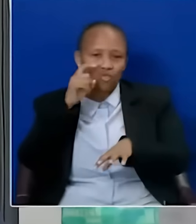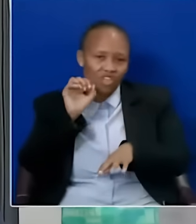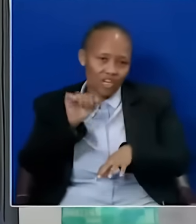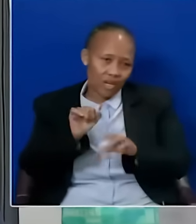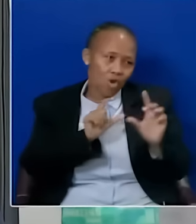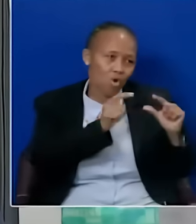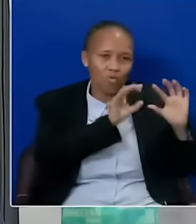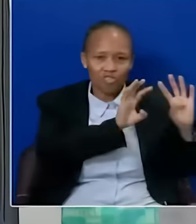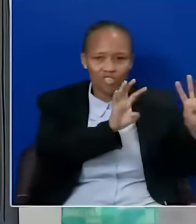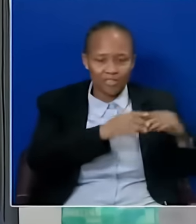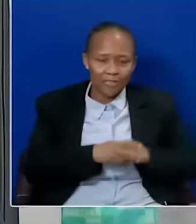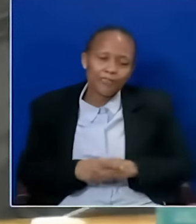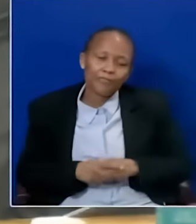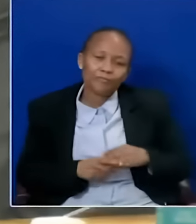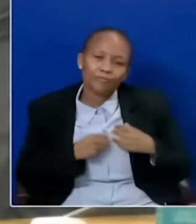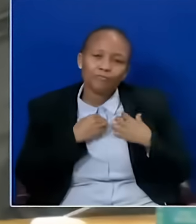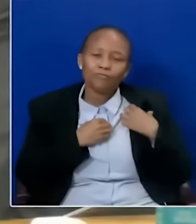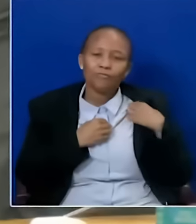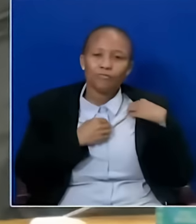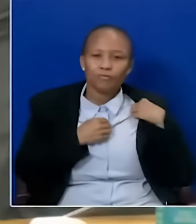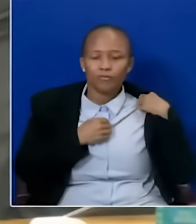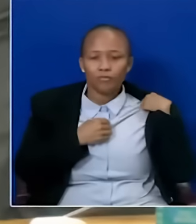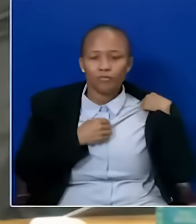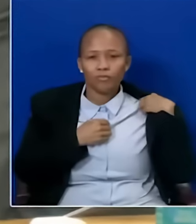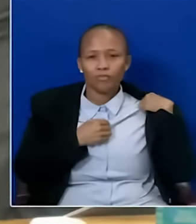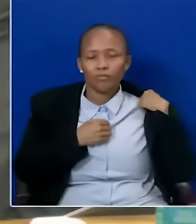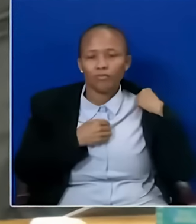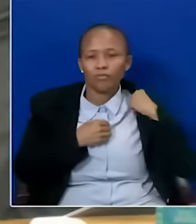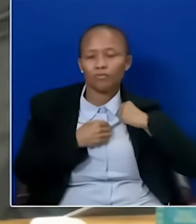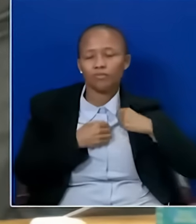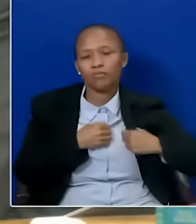And Brigadier, if there is,